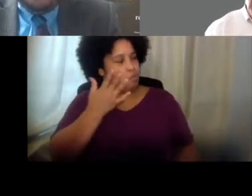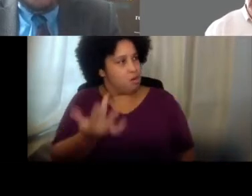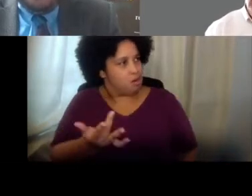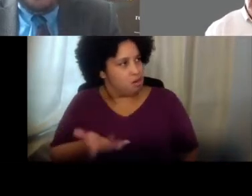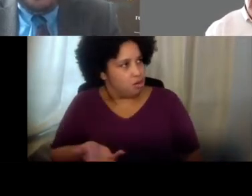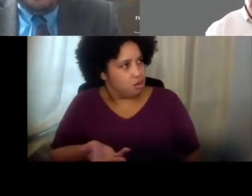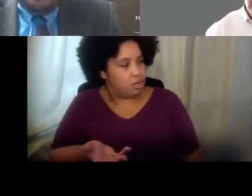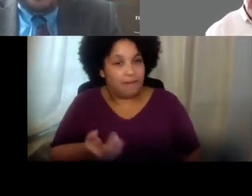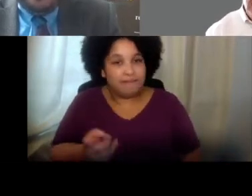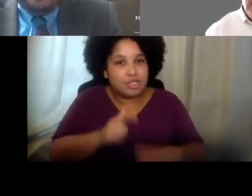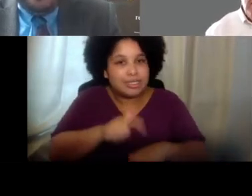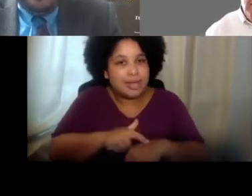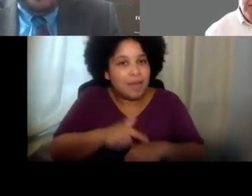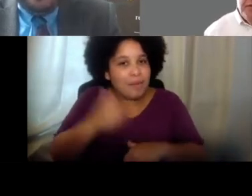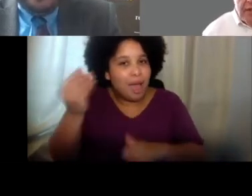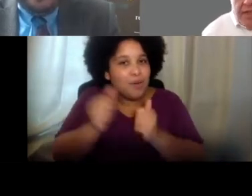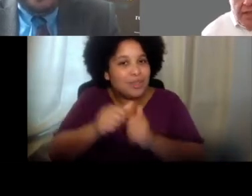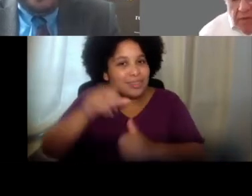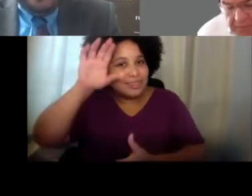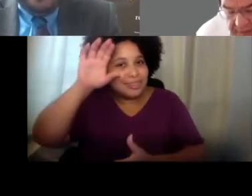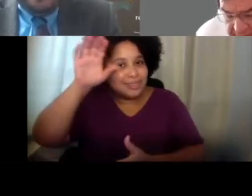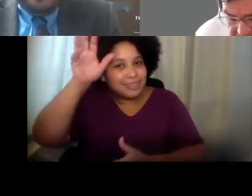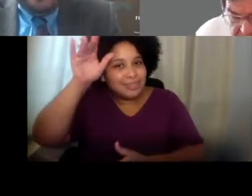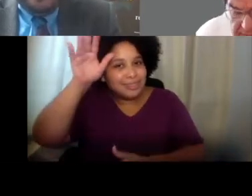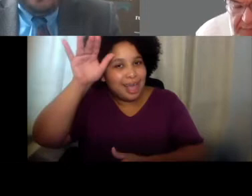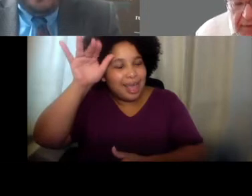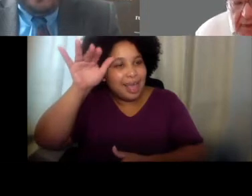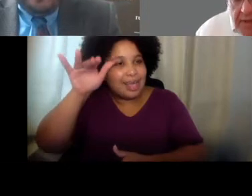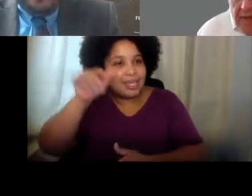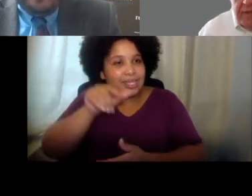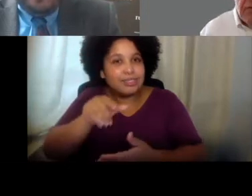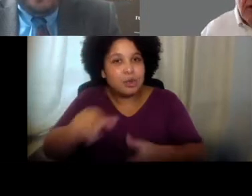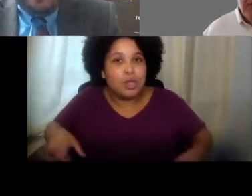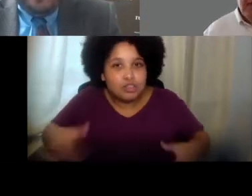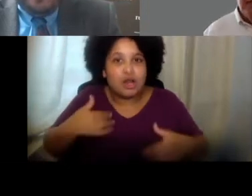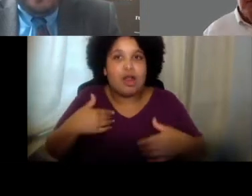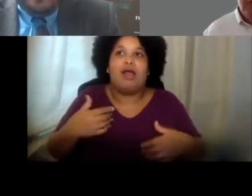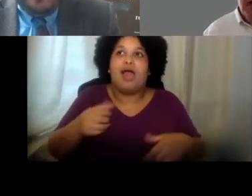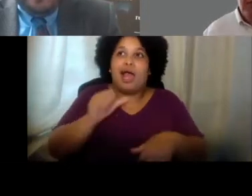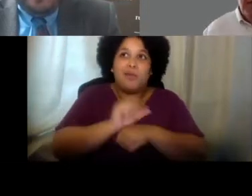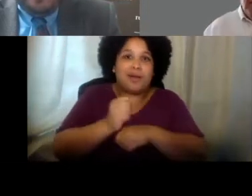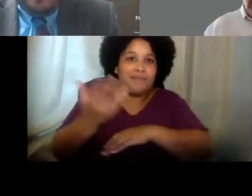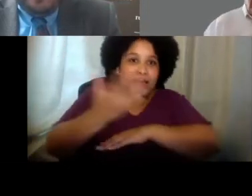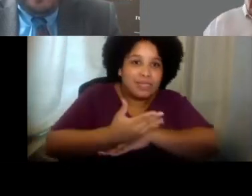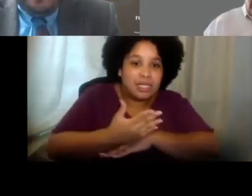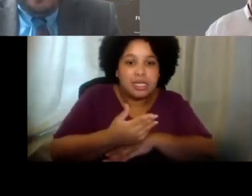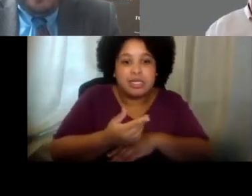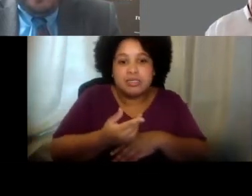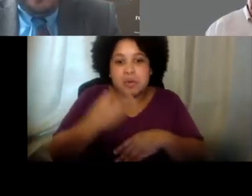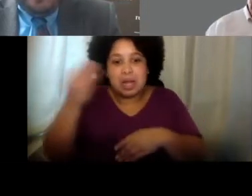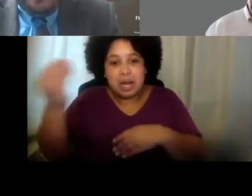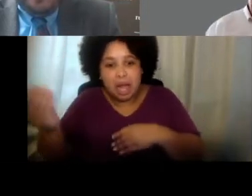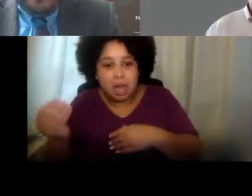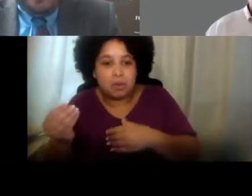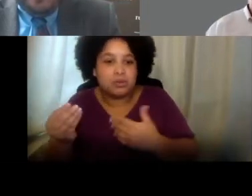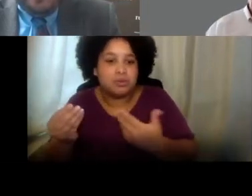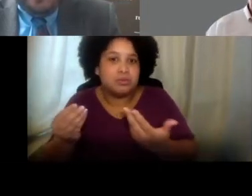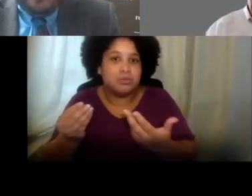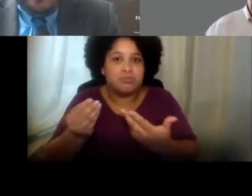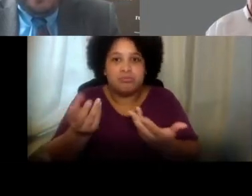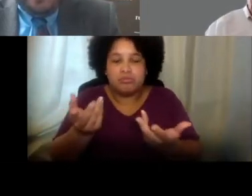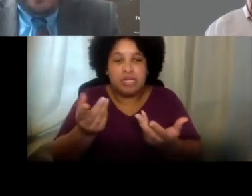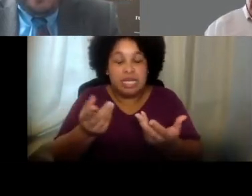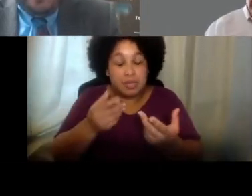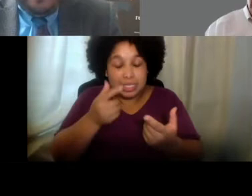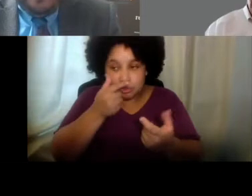first time he was out with his dad in a wheelchair because I work 5 days a week, got to go out with the kids and the wife. And it was telling that he noticed